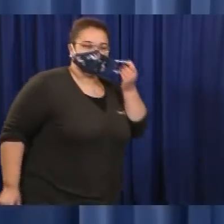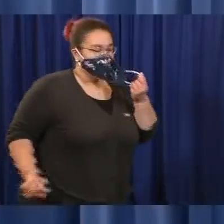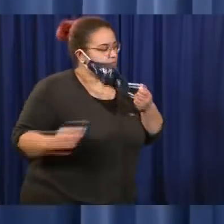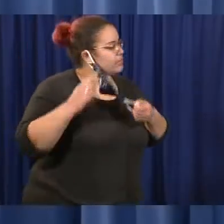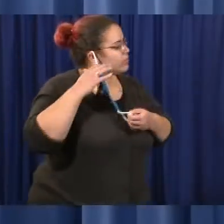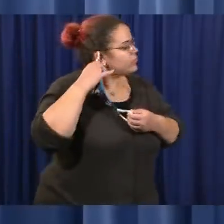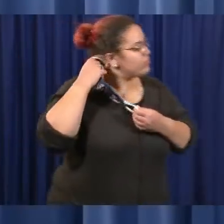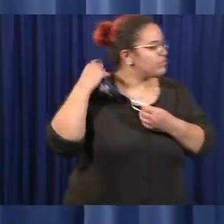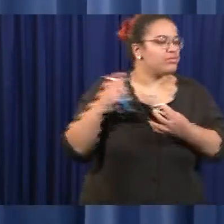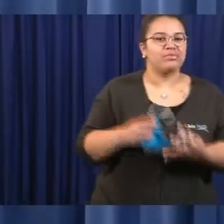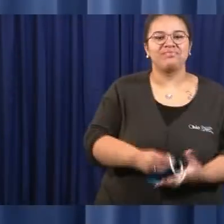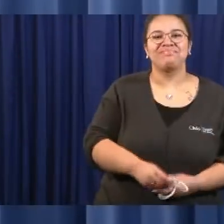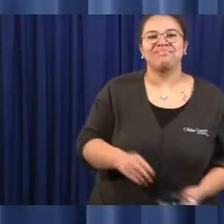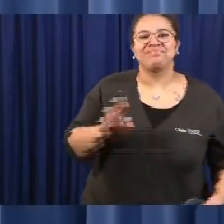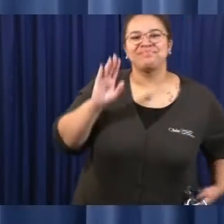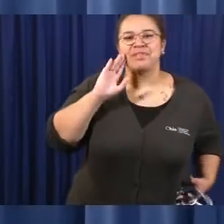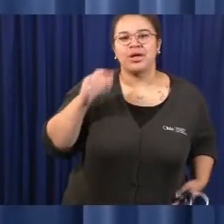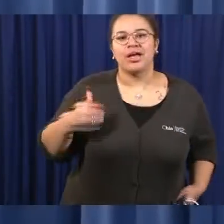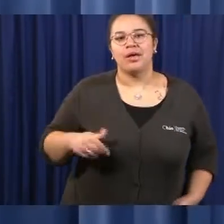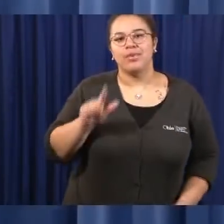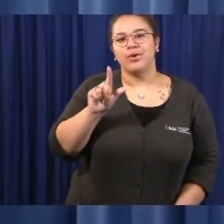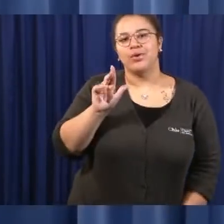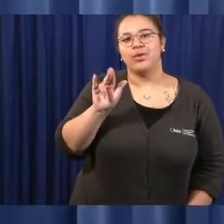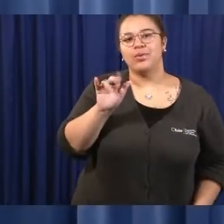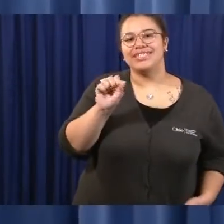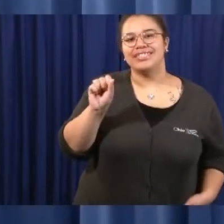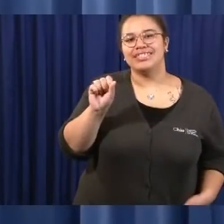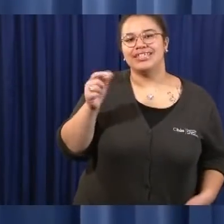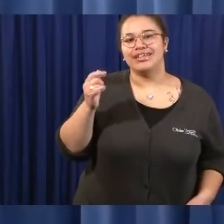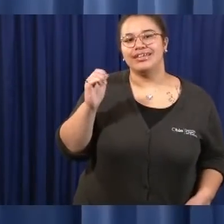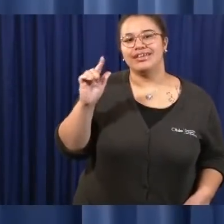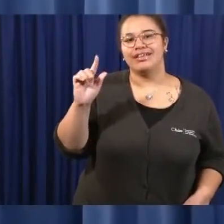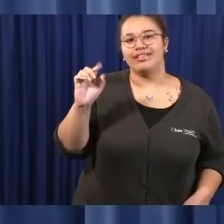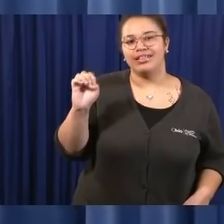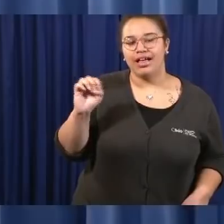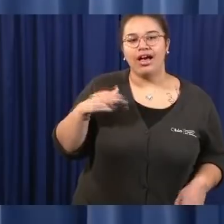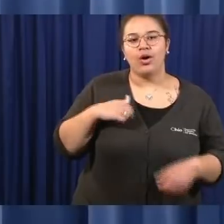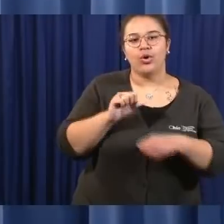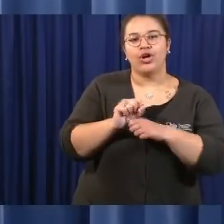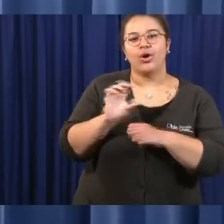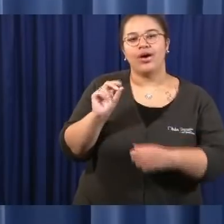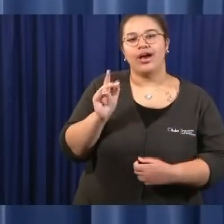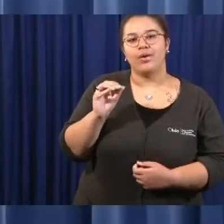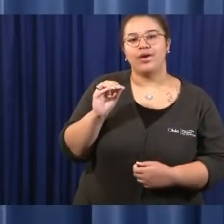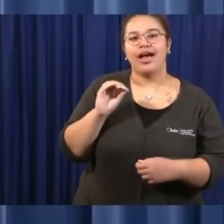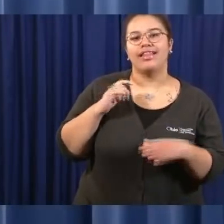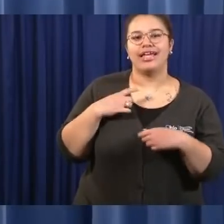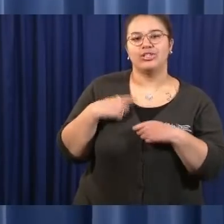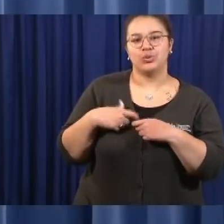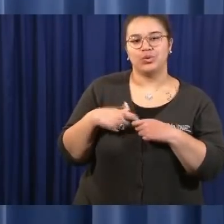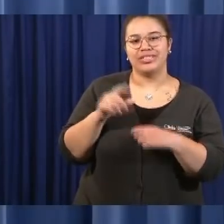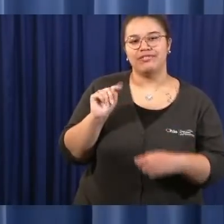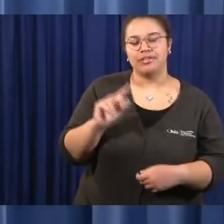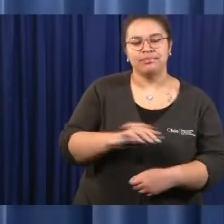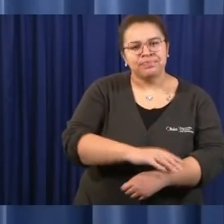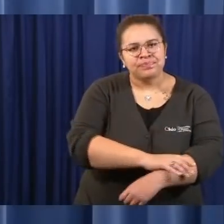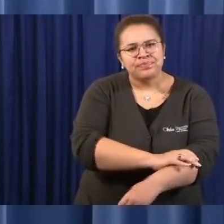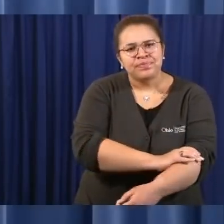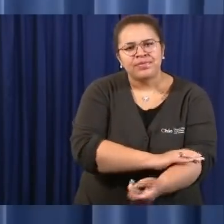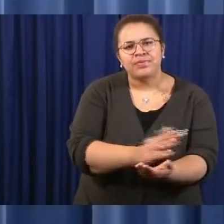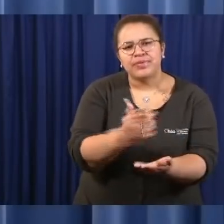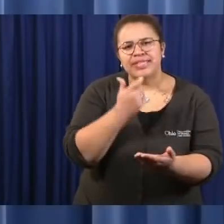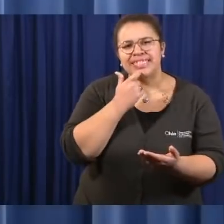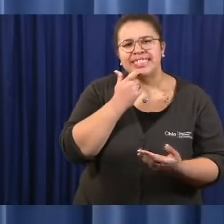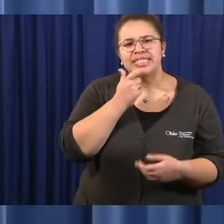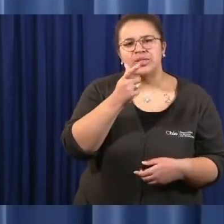This is Luis Gill from Ohio Latino TV. And you mentioned a few minutes ago that the